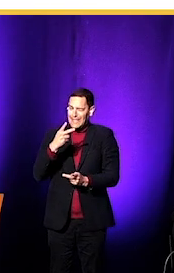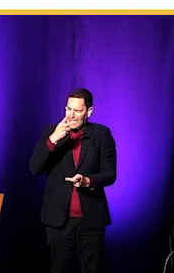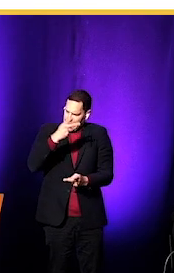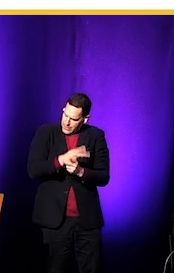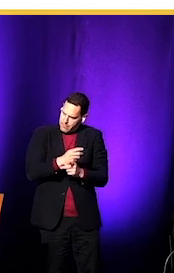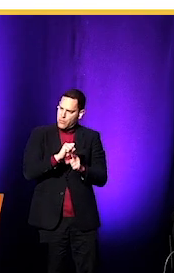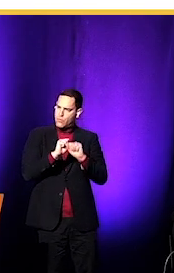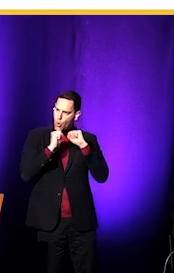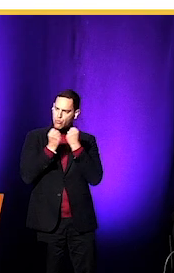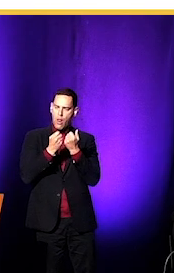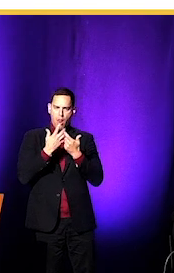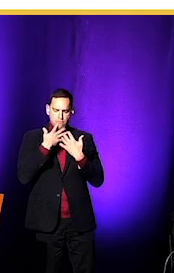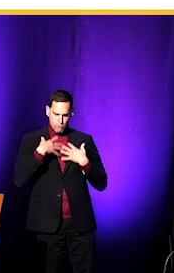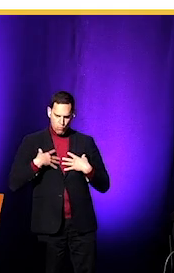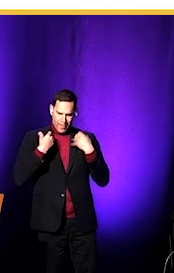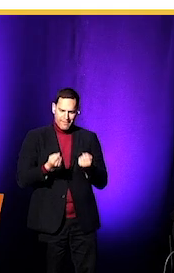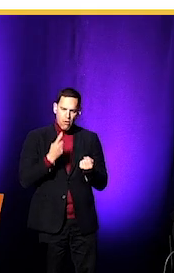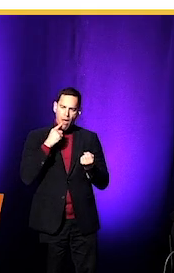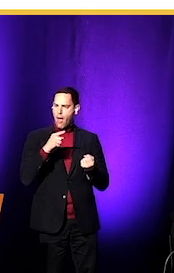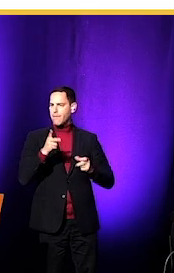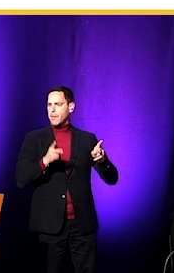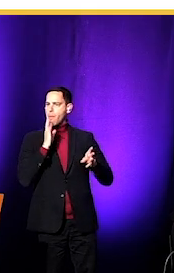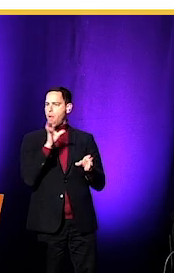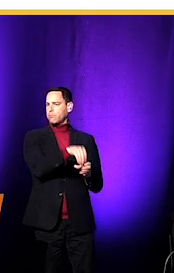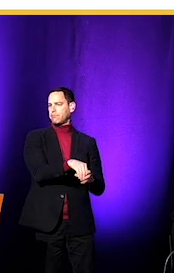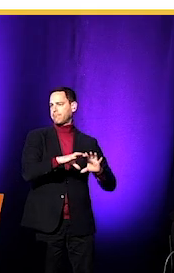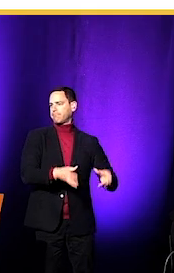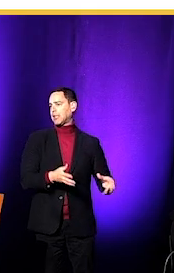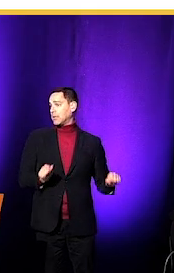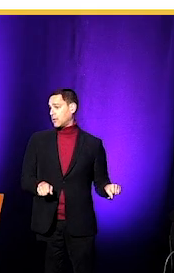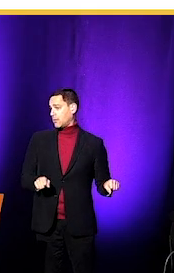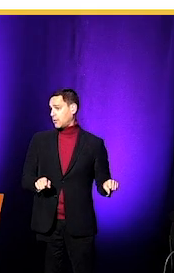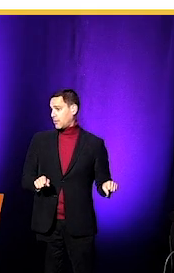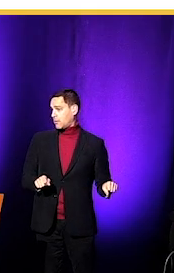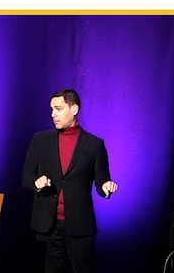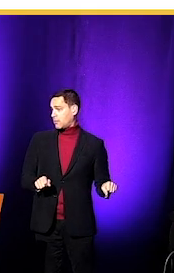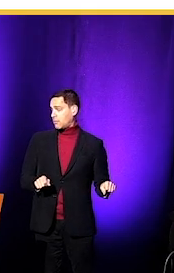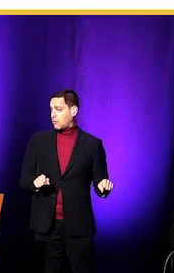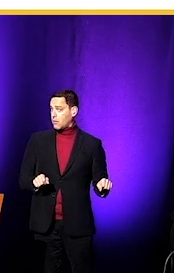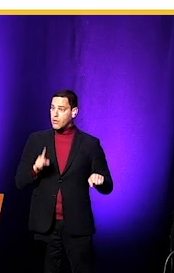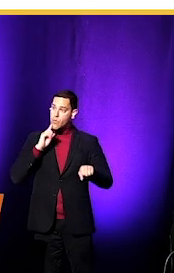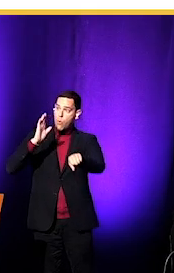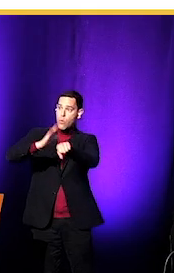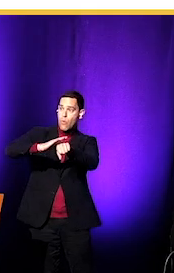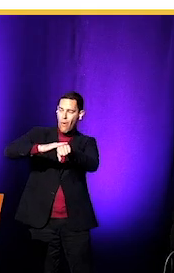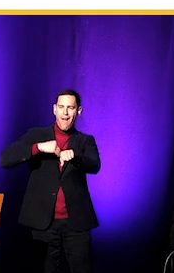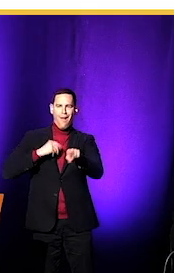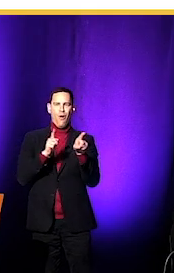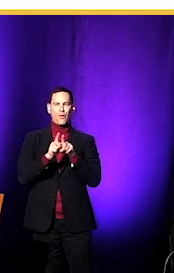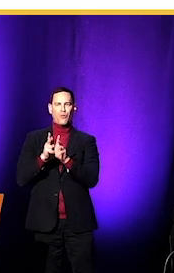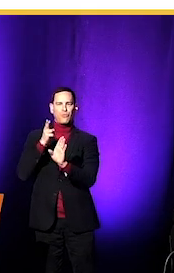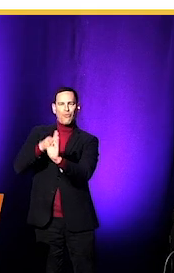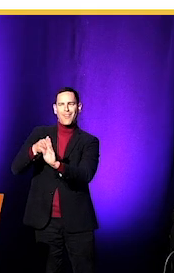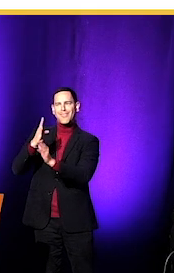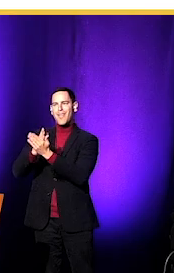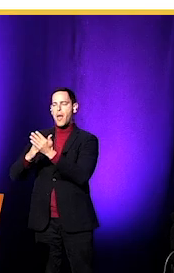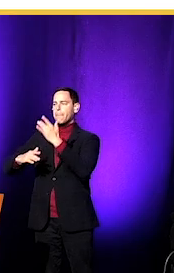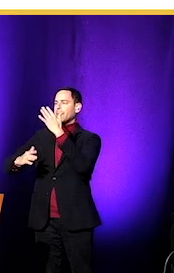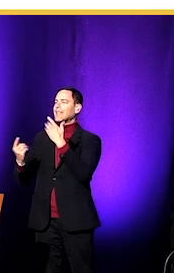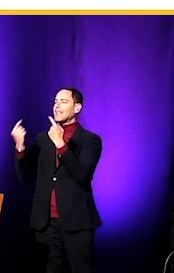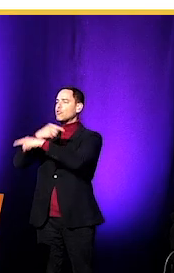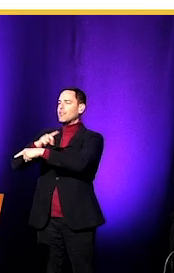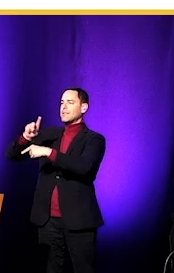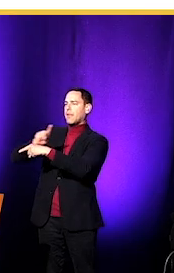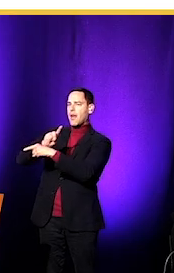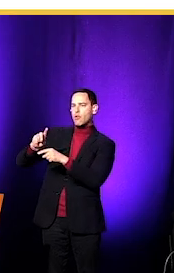social futures of its participants. Having said this, I also join interdisciplinary scholars in troubling